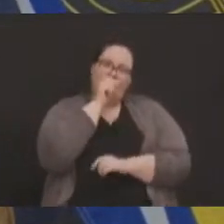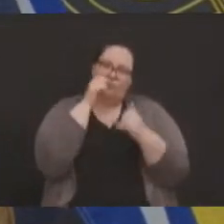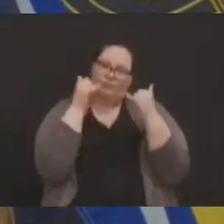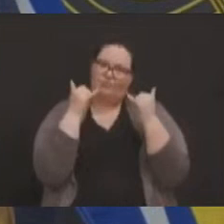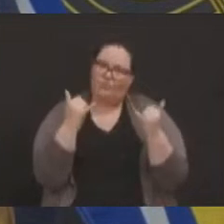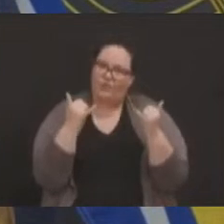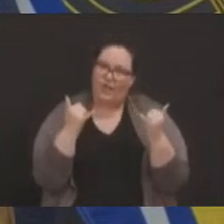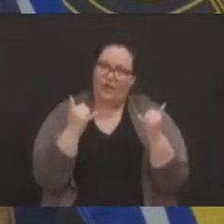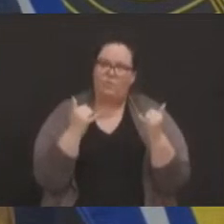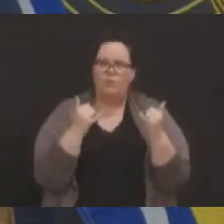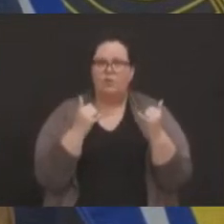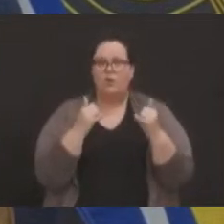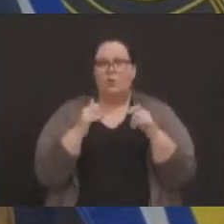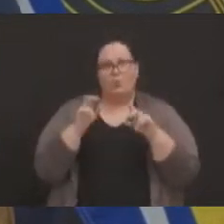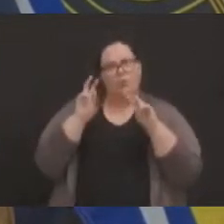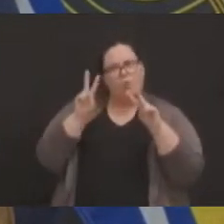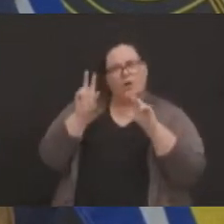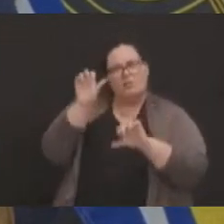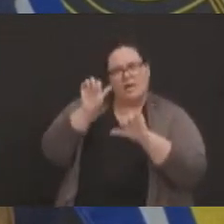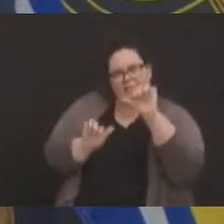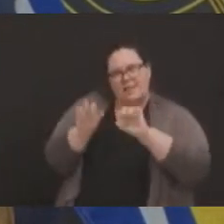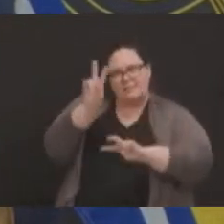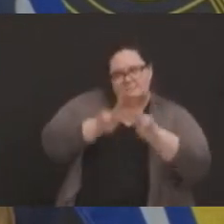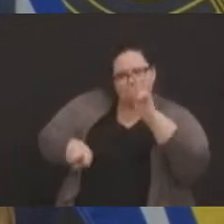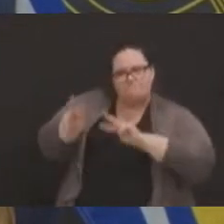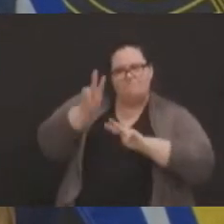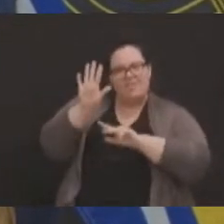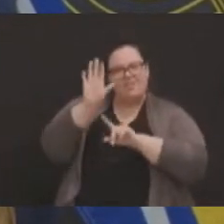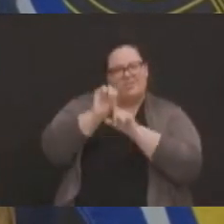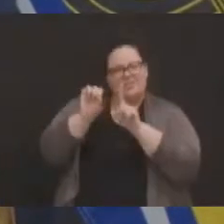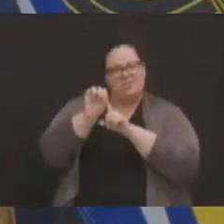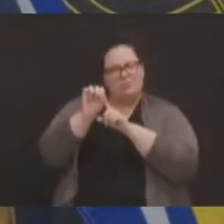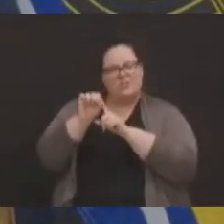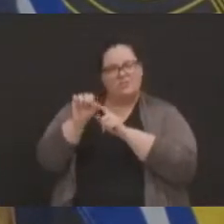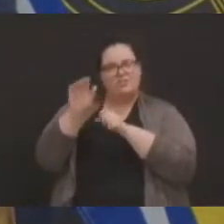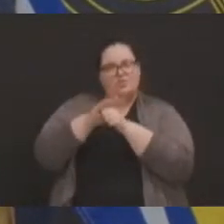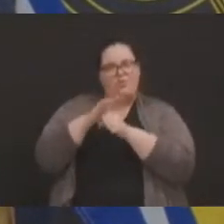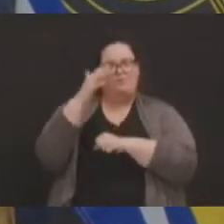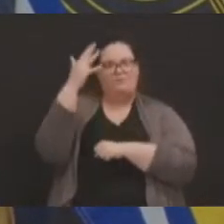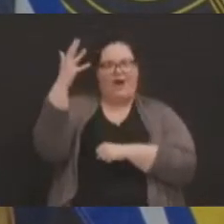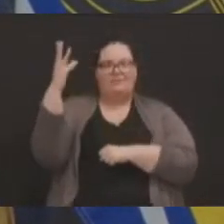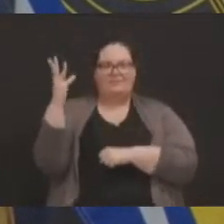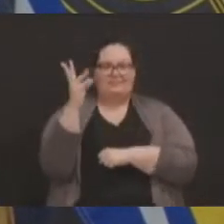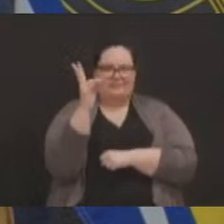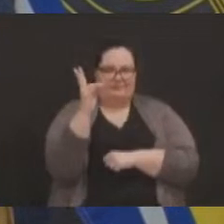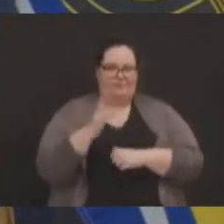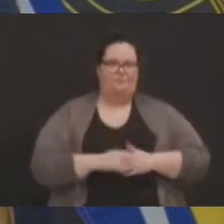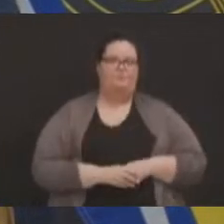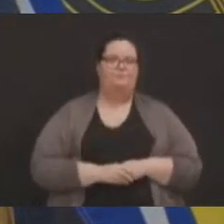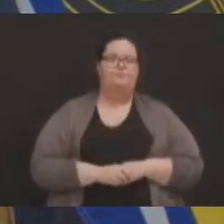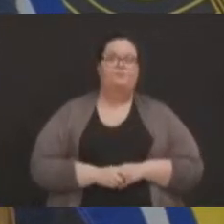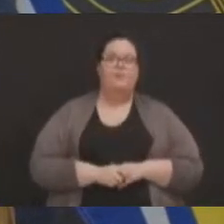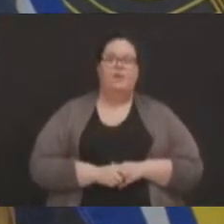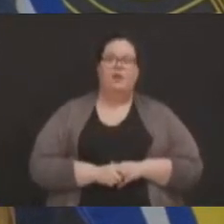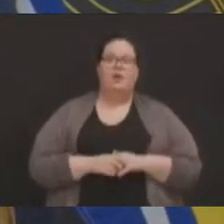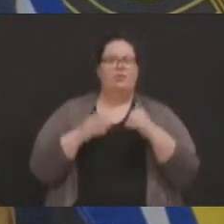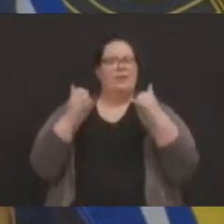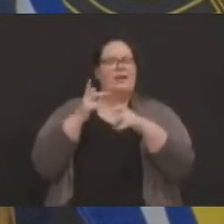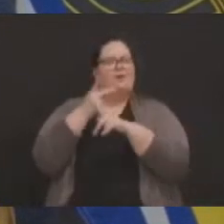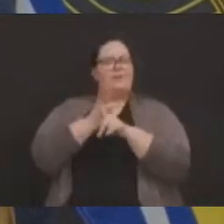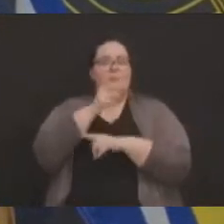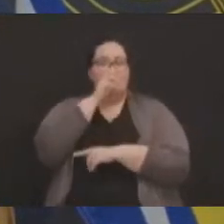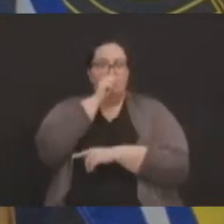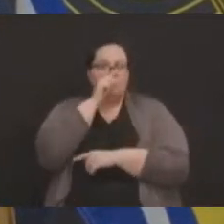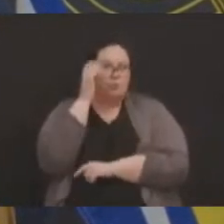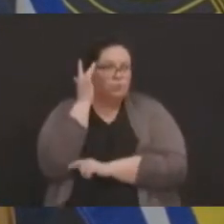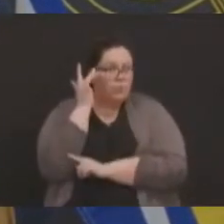in orange for now to assure the health and safety of those who live there. But if trends continue to go well in these zones, we will